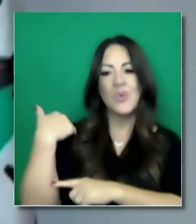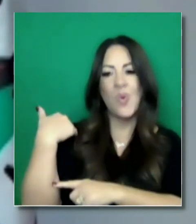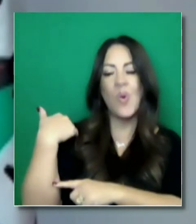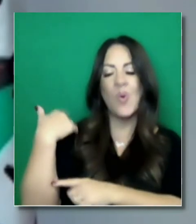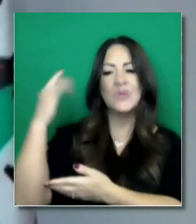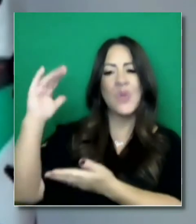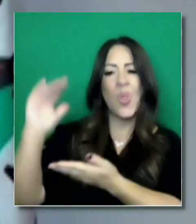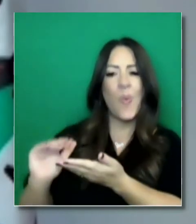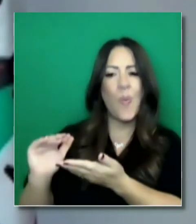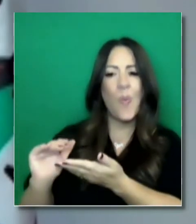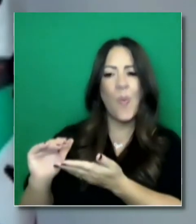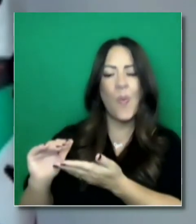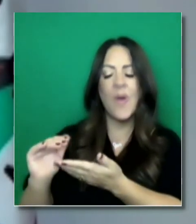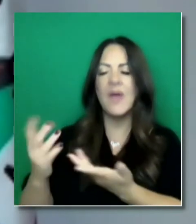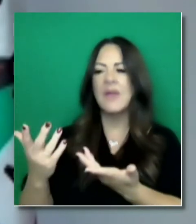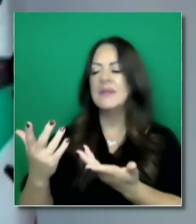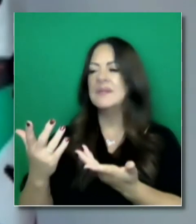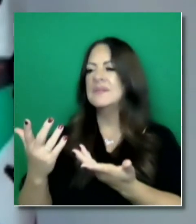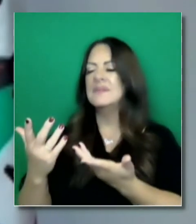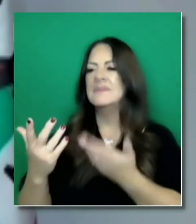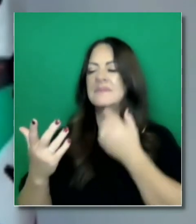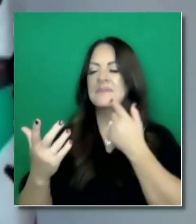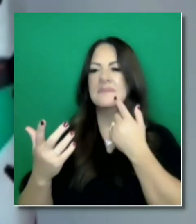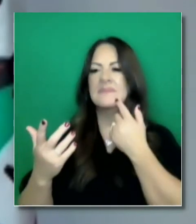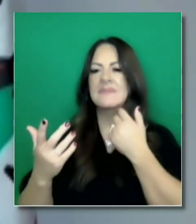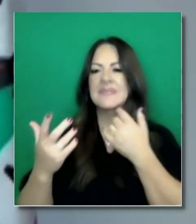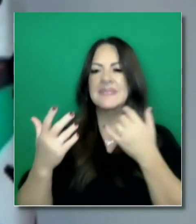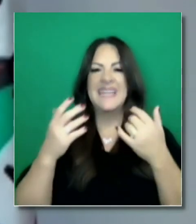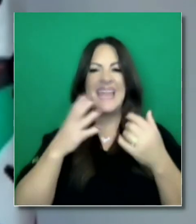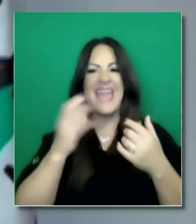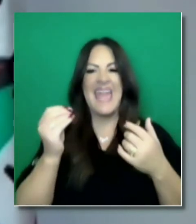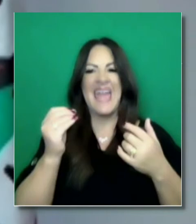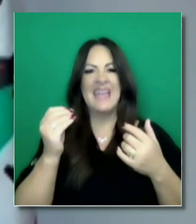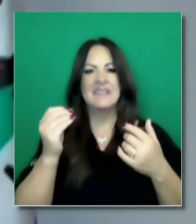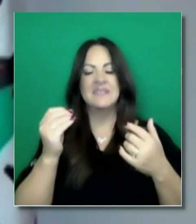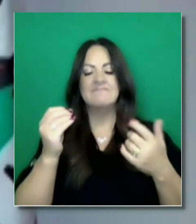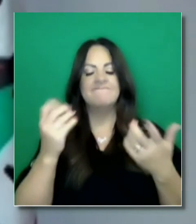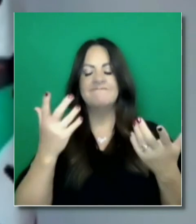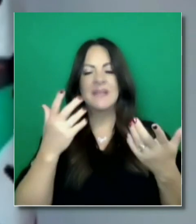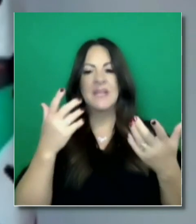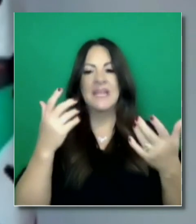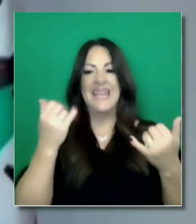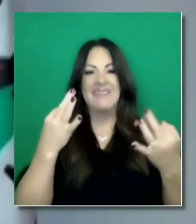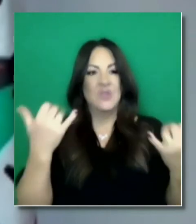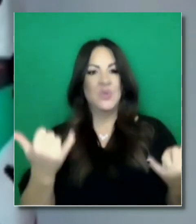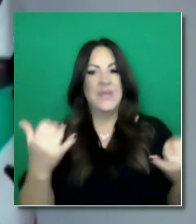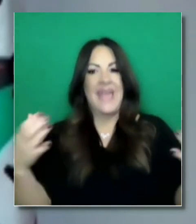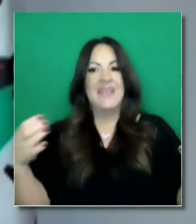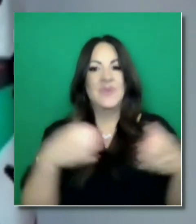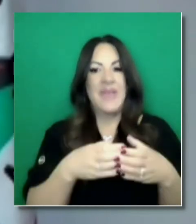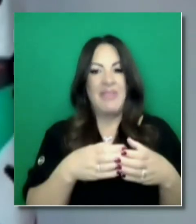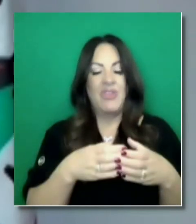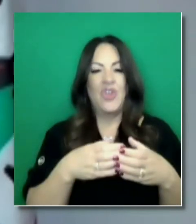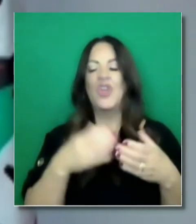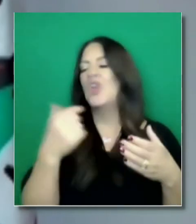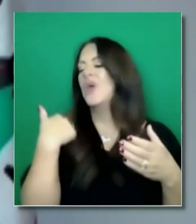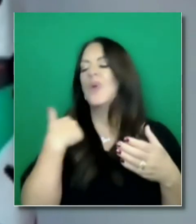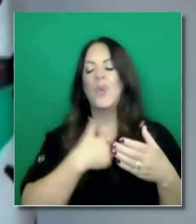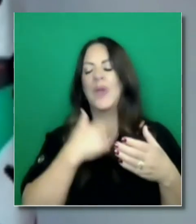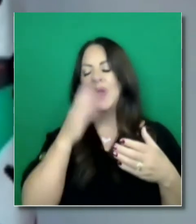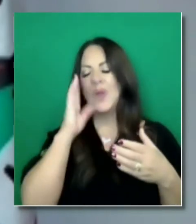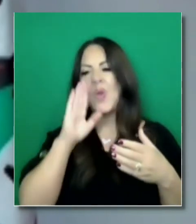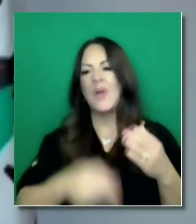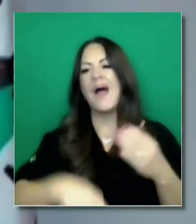low risk activity today are really high risks because of the level of COVID that's circulating in our